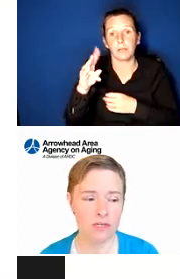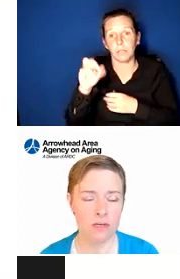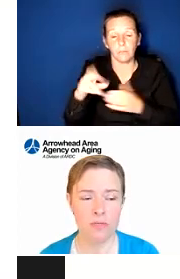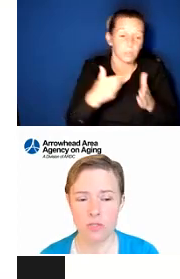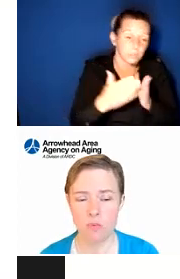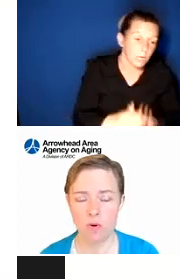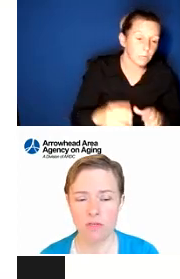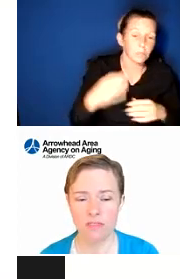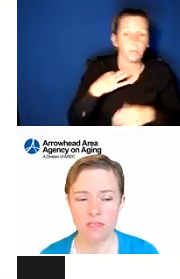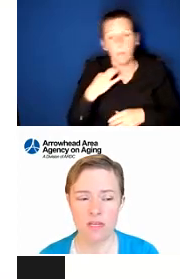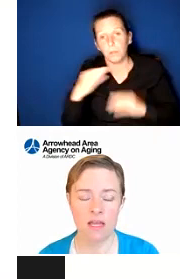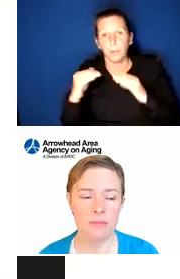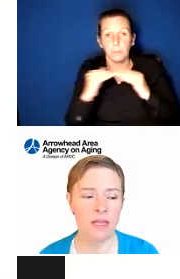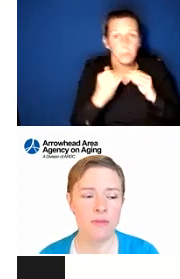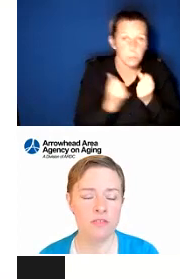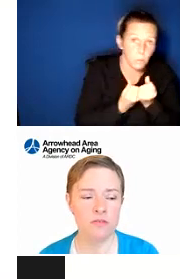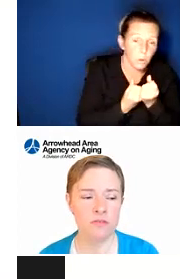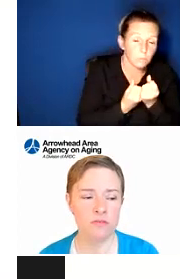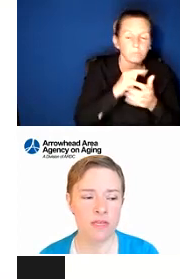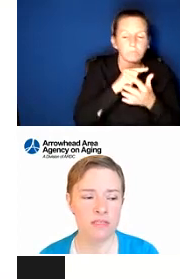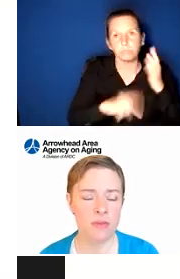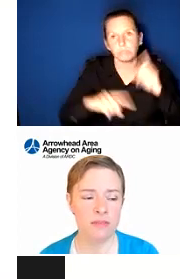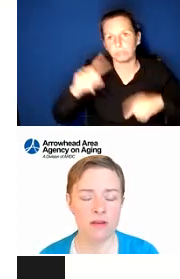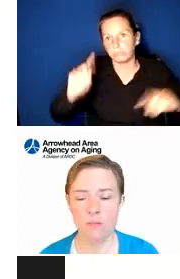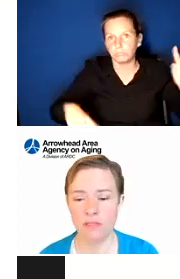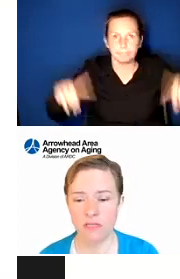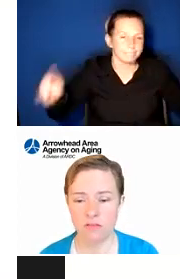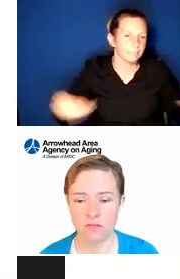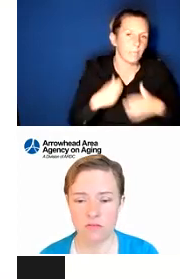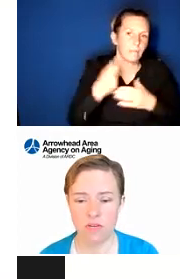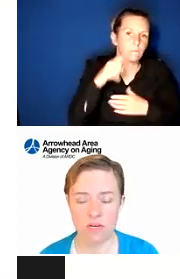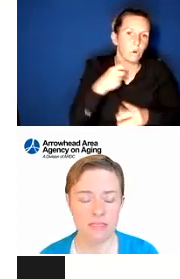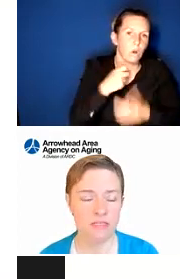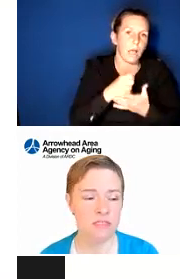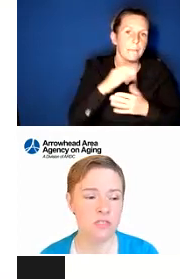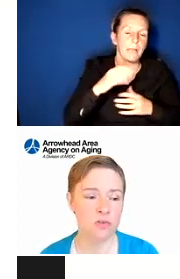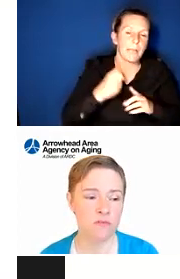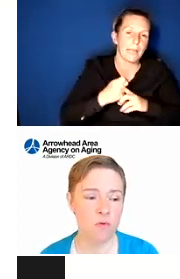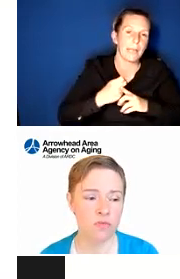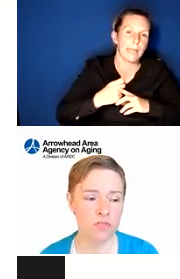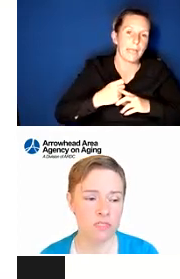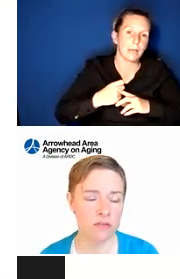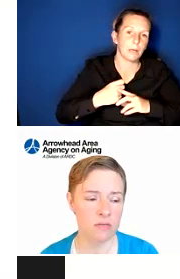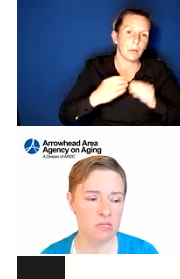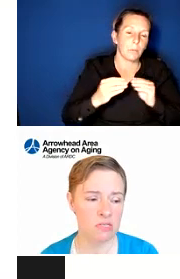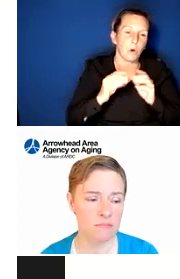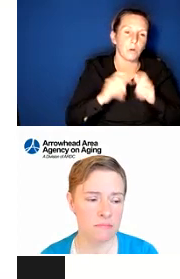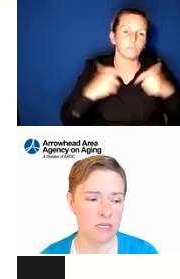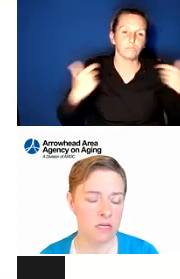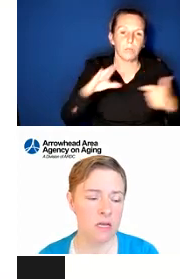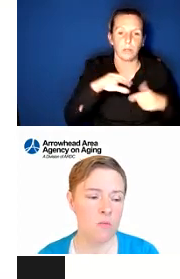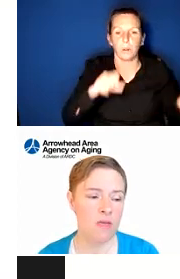volunteers, peer support, and helping to expand their capacity to serve older adults in their